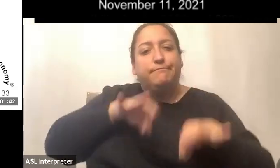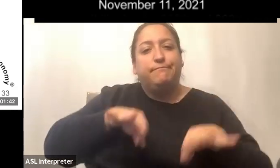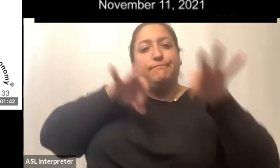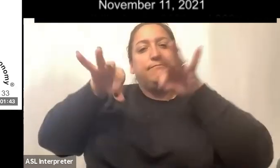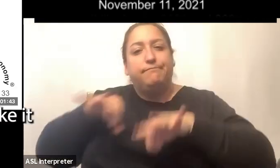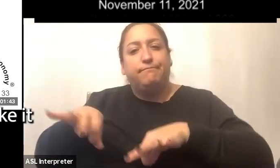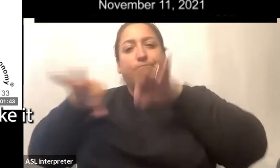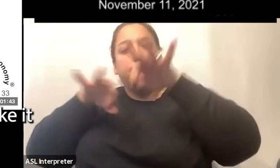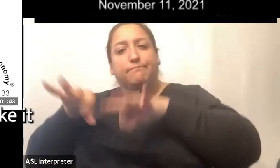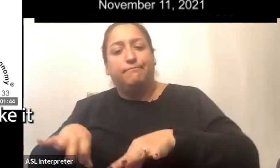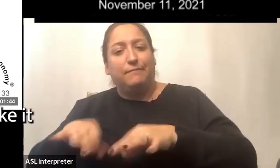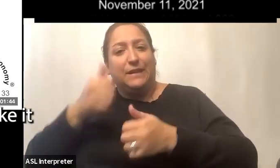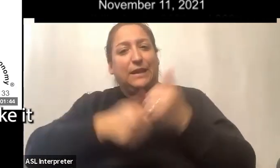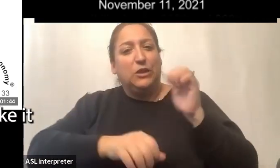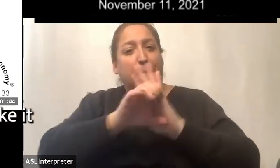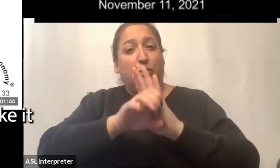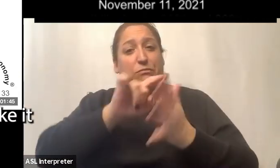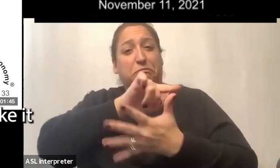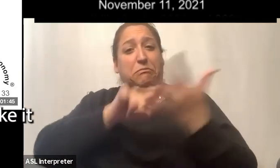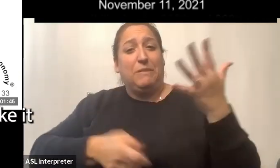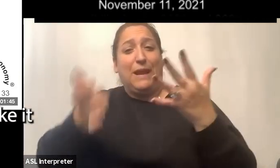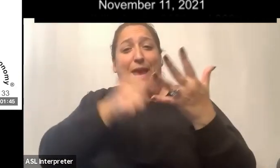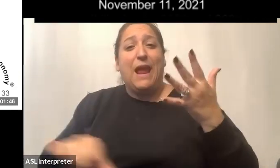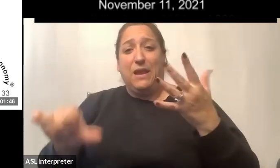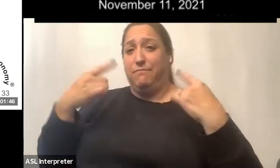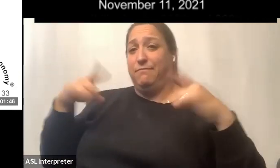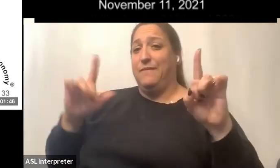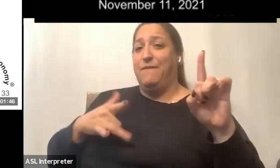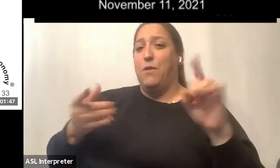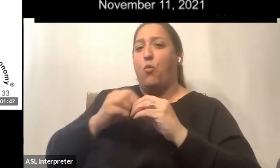image? Any of these things would make it welcoming.